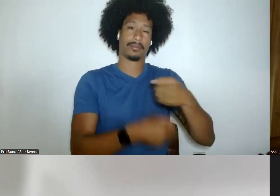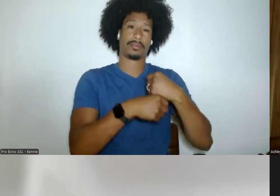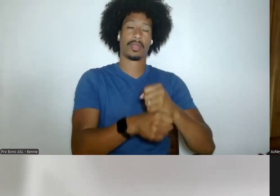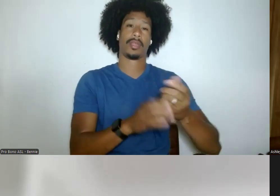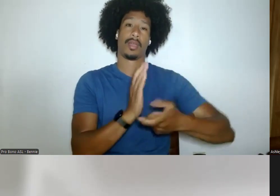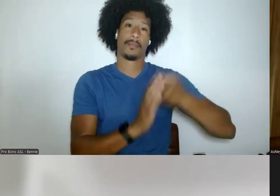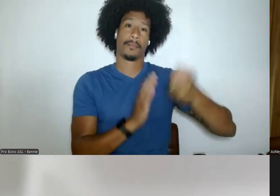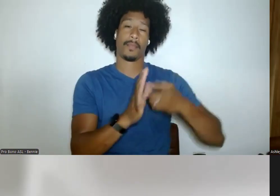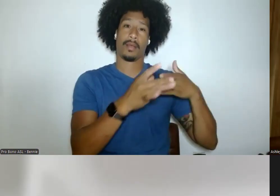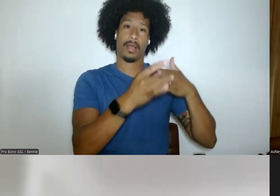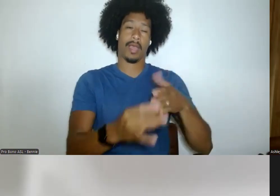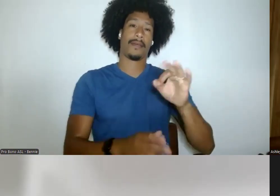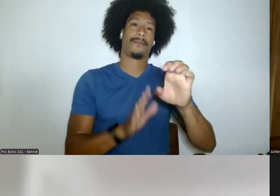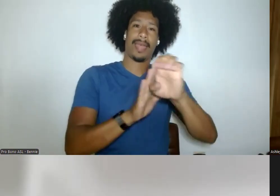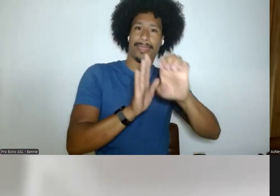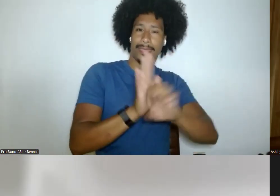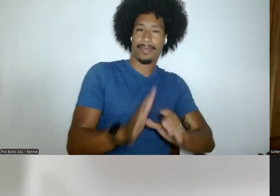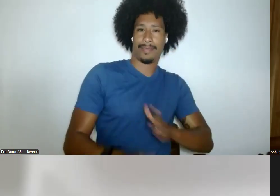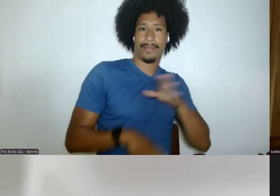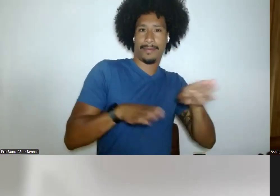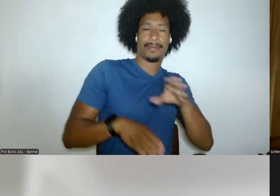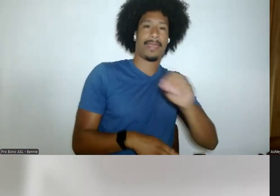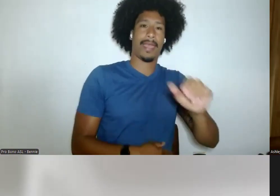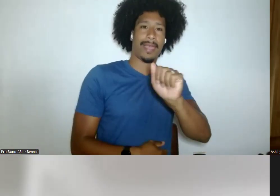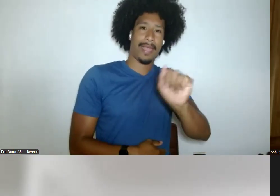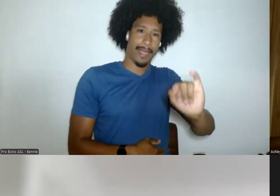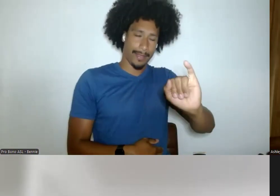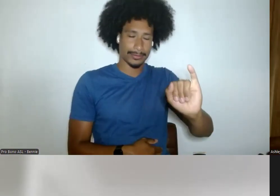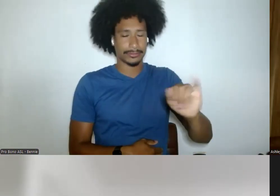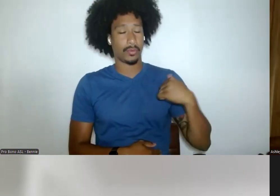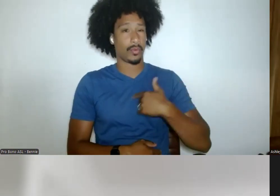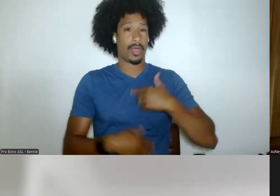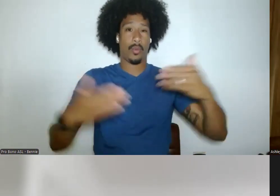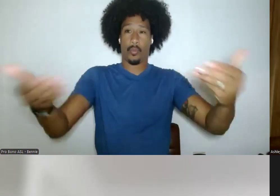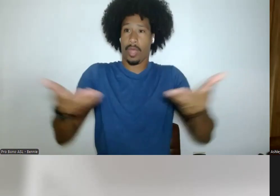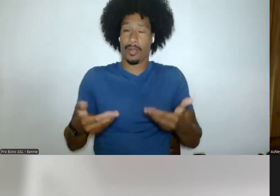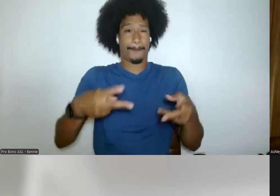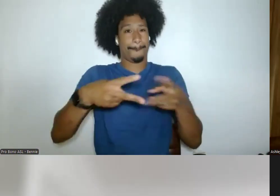Artificial Intelligence. We welcome them today and look forward to your talk.